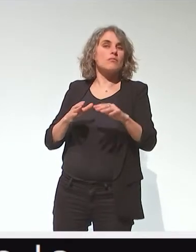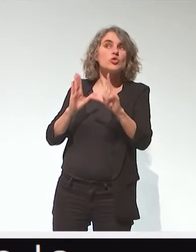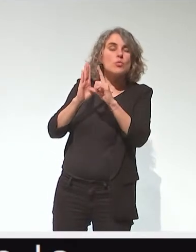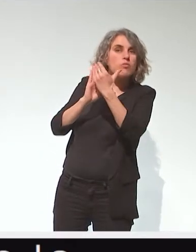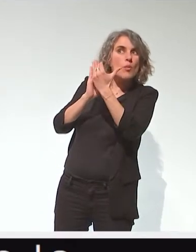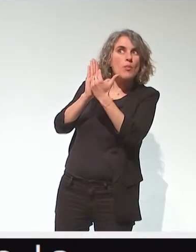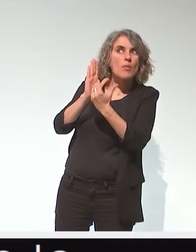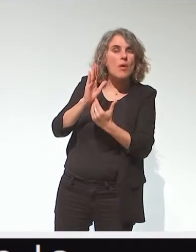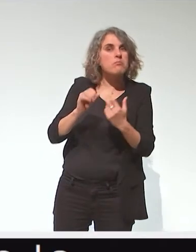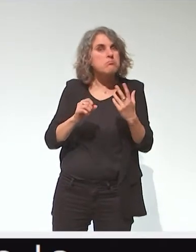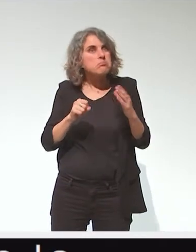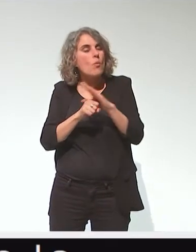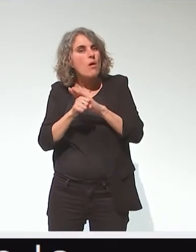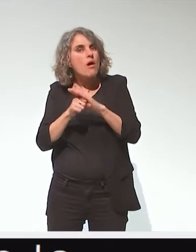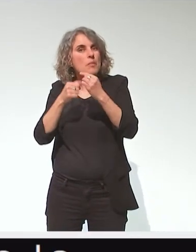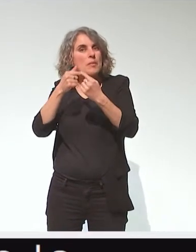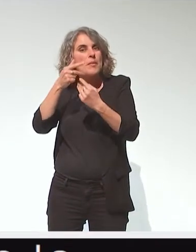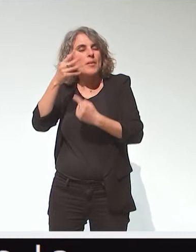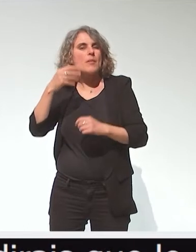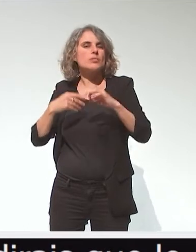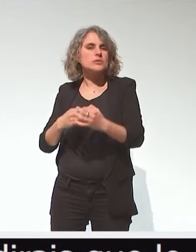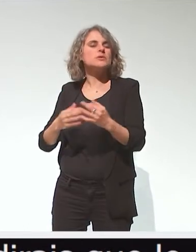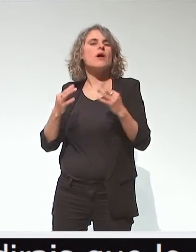legal environment which seems very comprehensive.